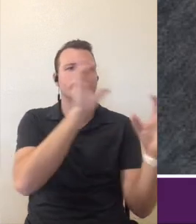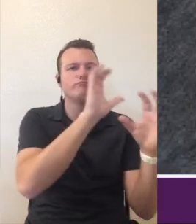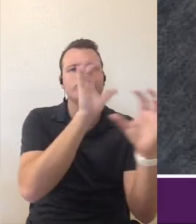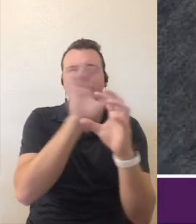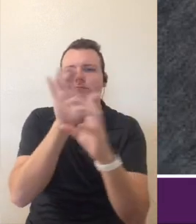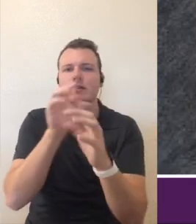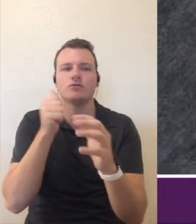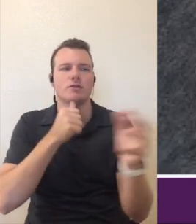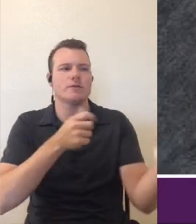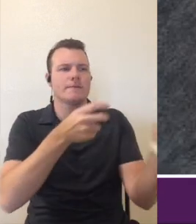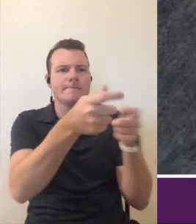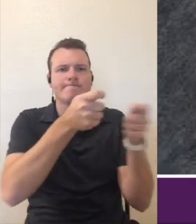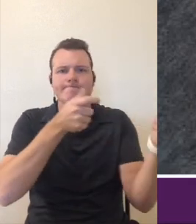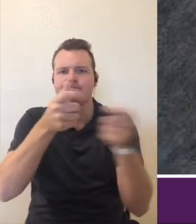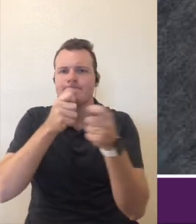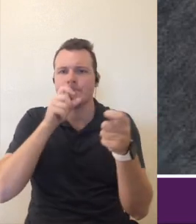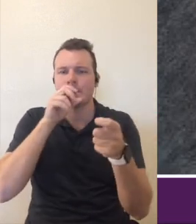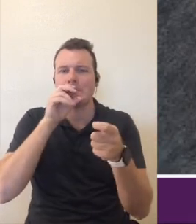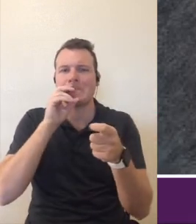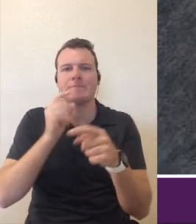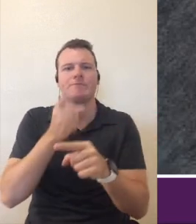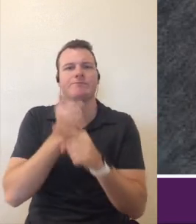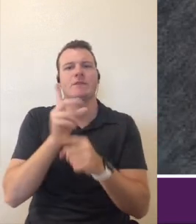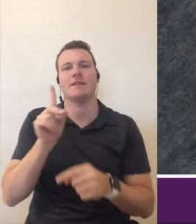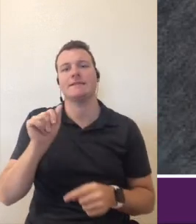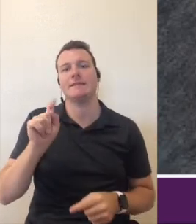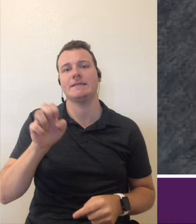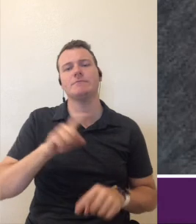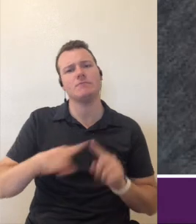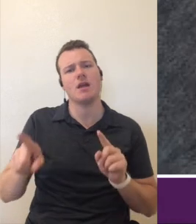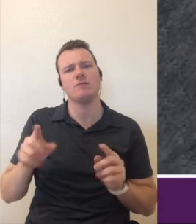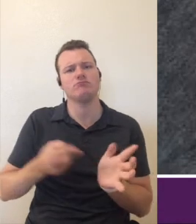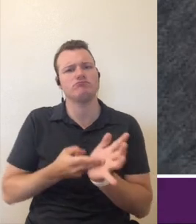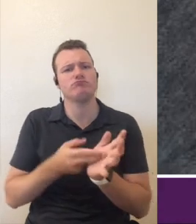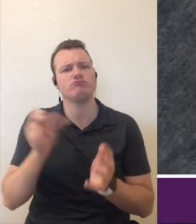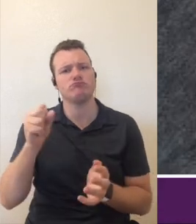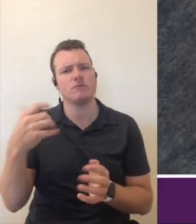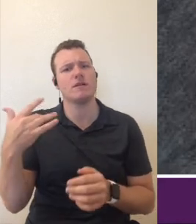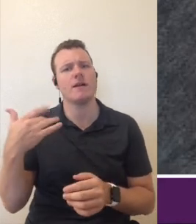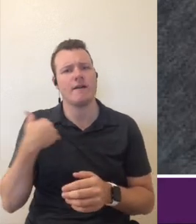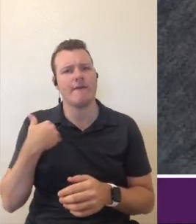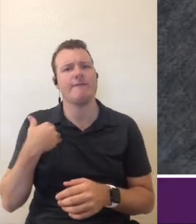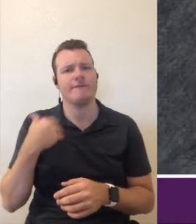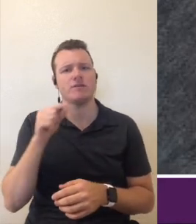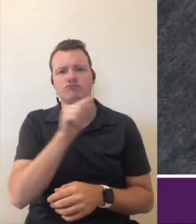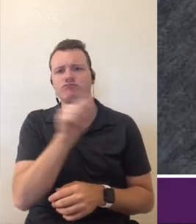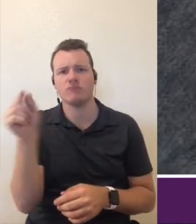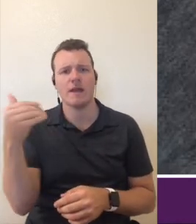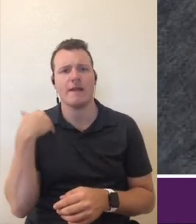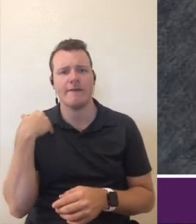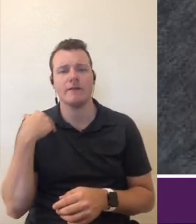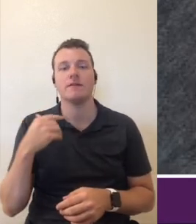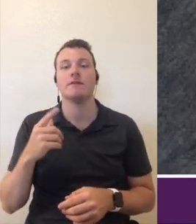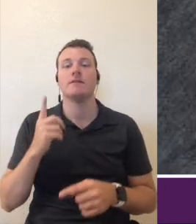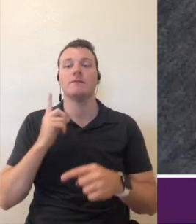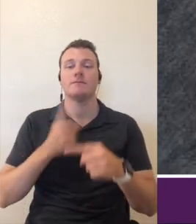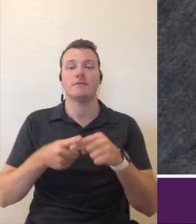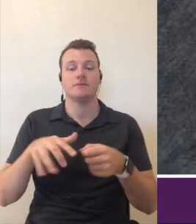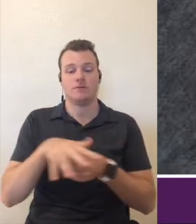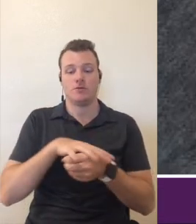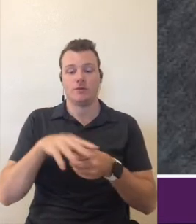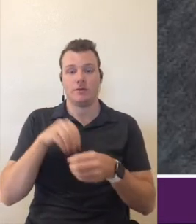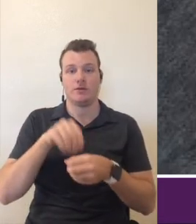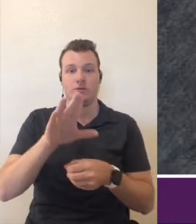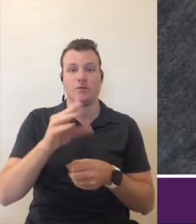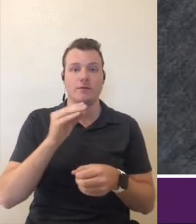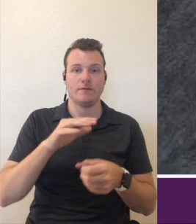to a wealth of different sources in order to capture the right set of data, but it is certainly available. And